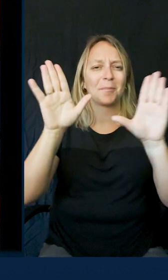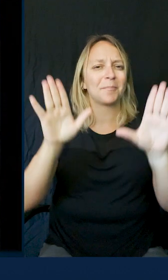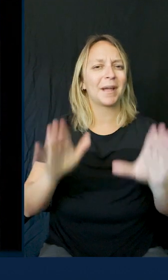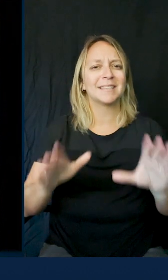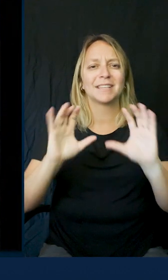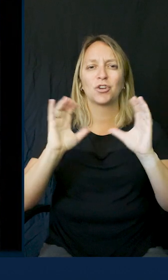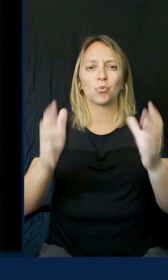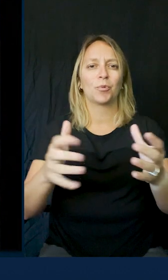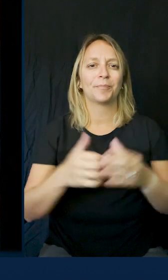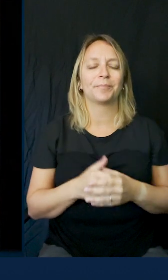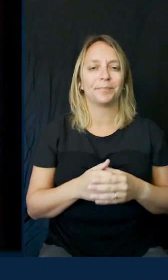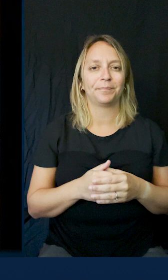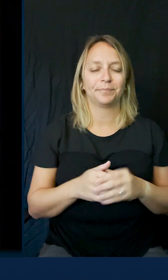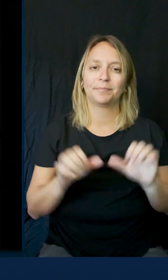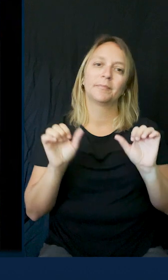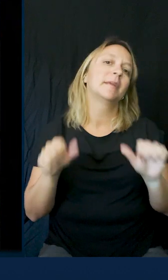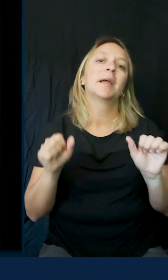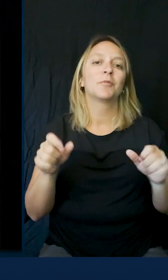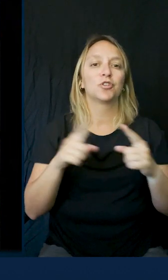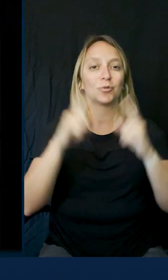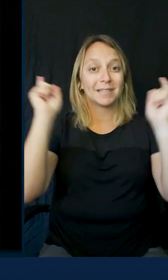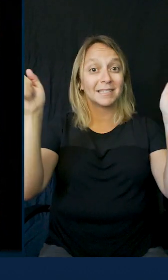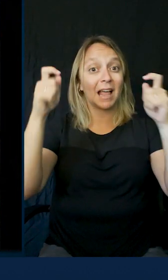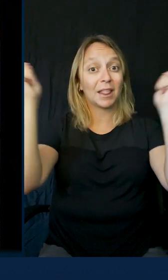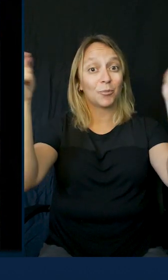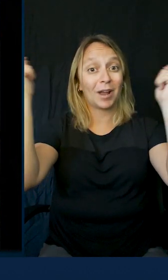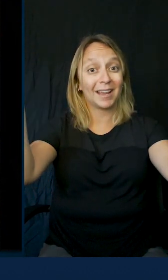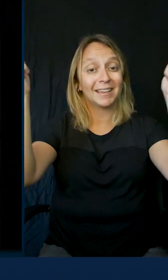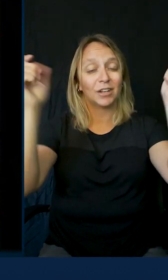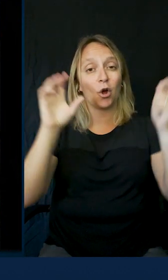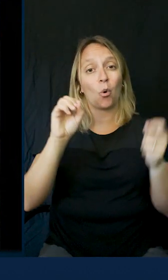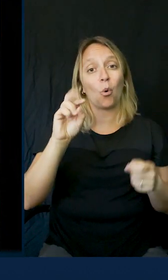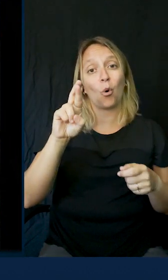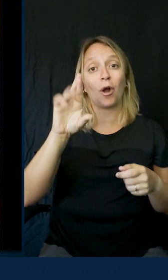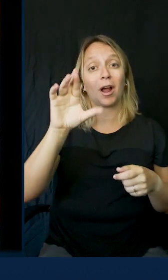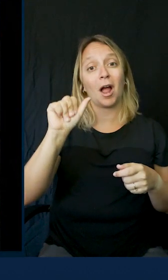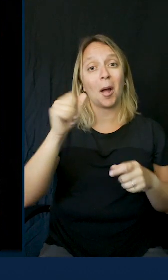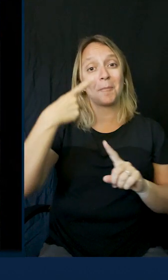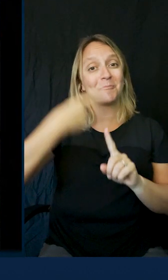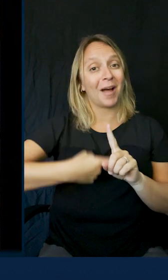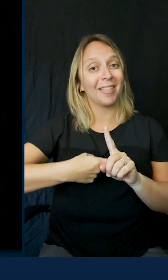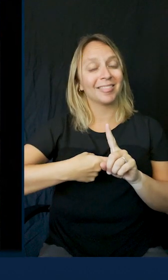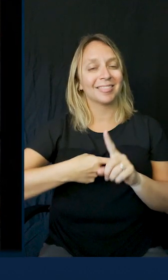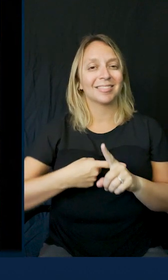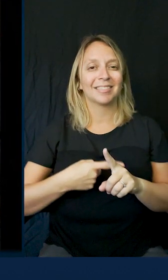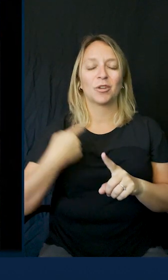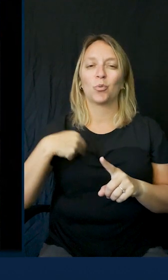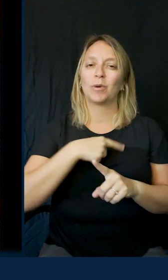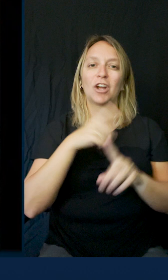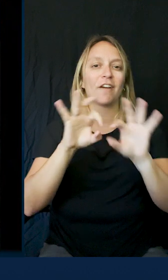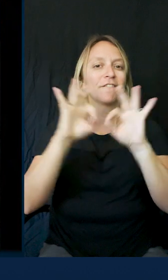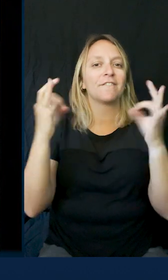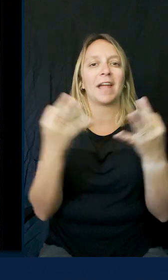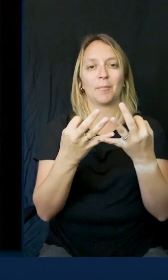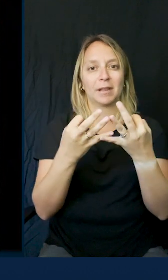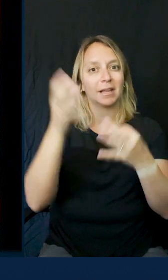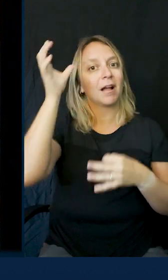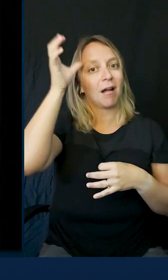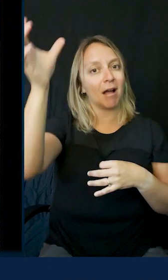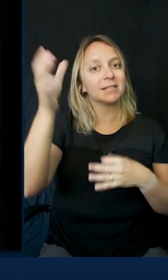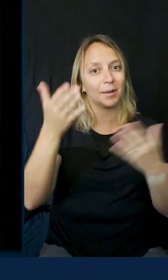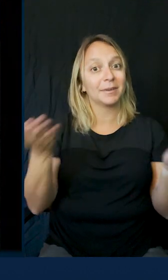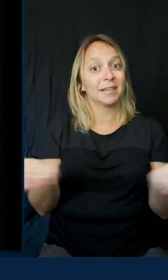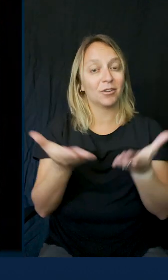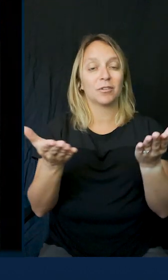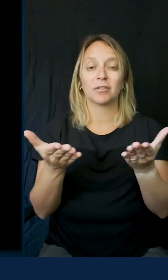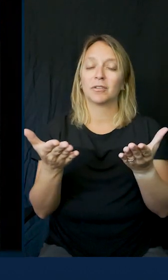and being able to celebrate the Orca Month and the kind of we are family concept here. So my